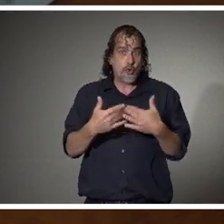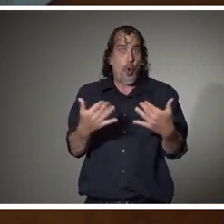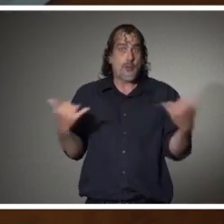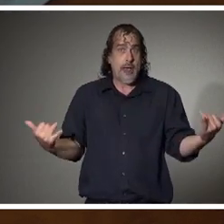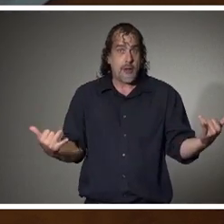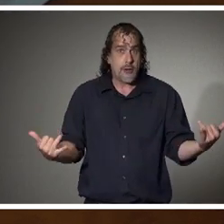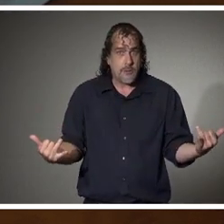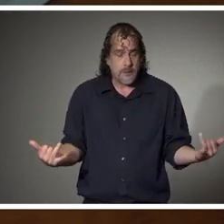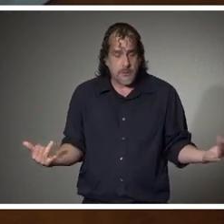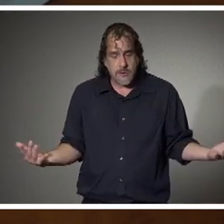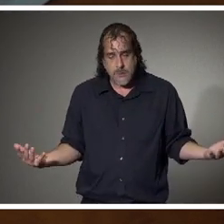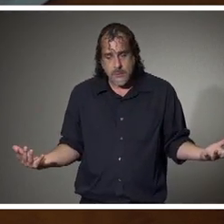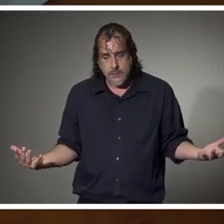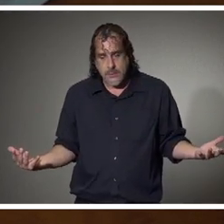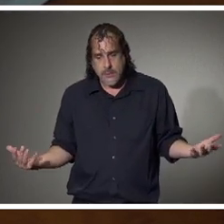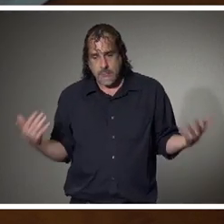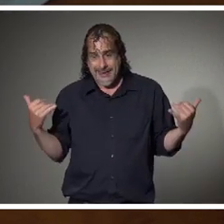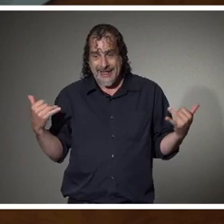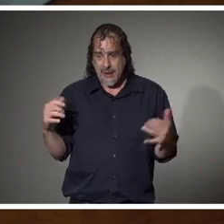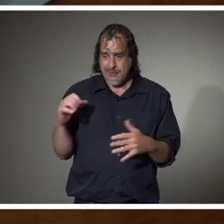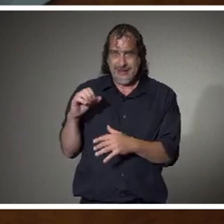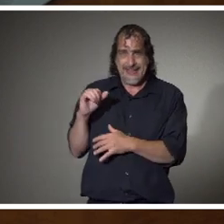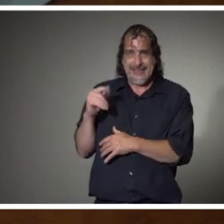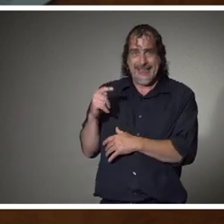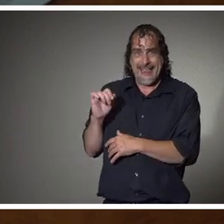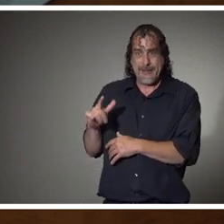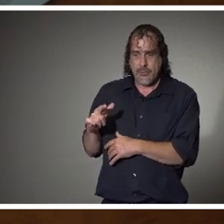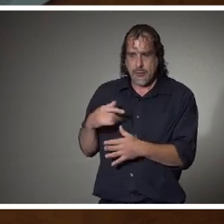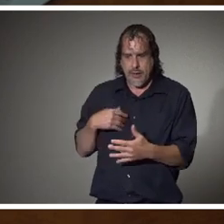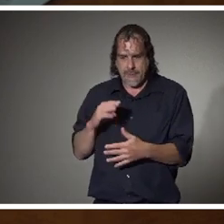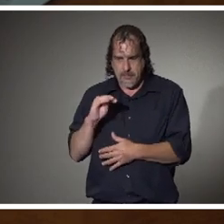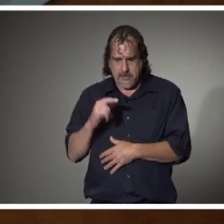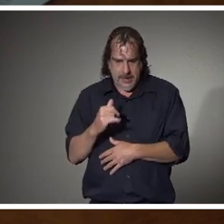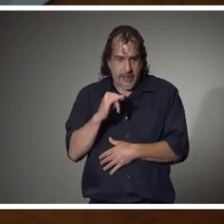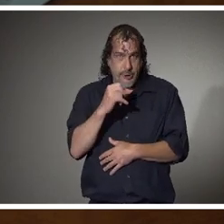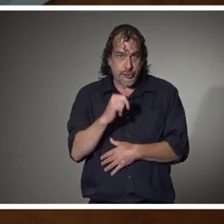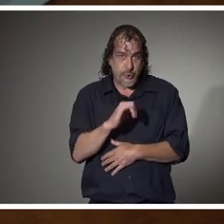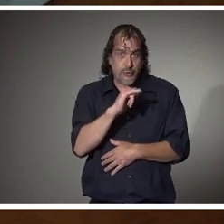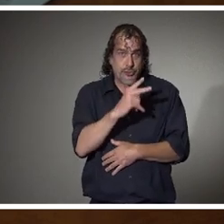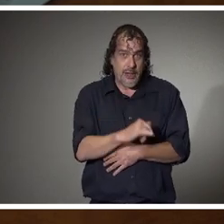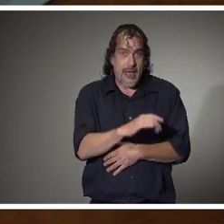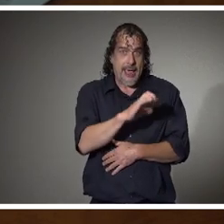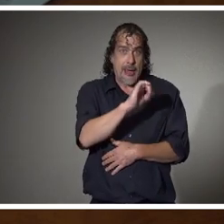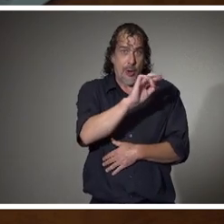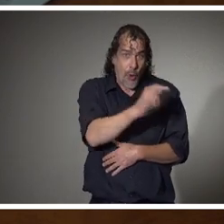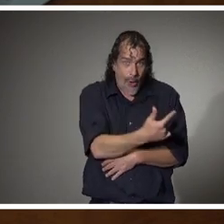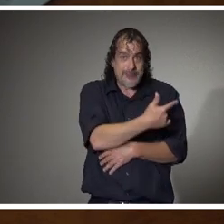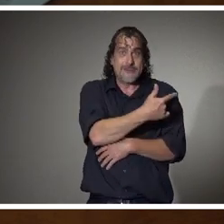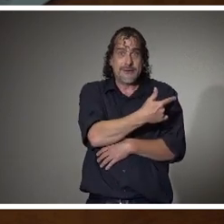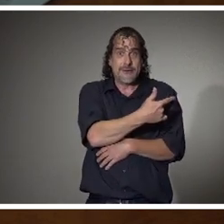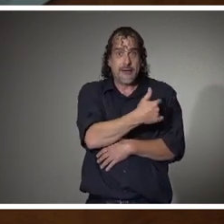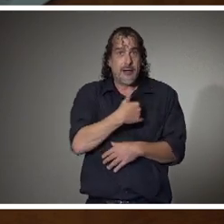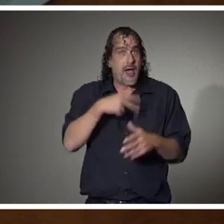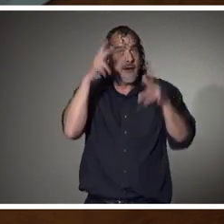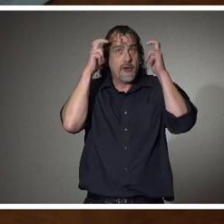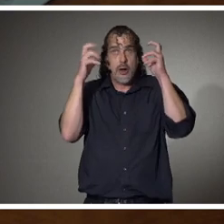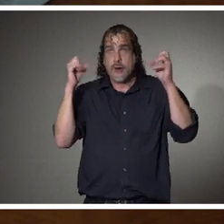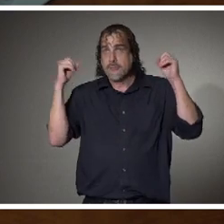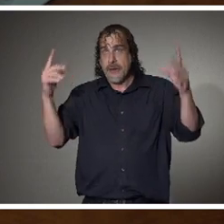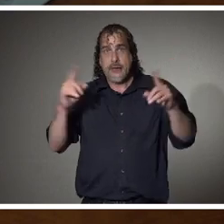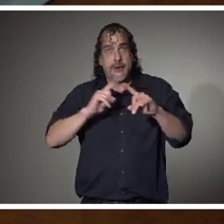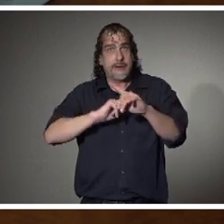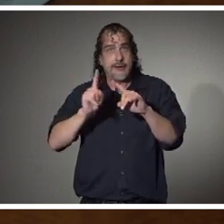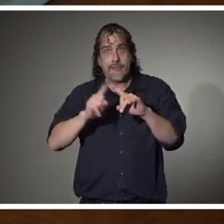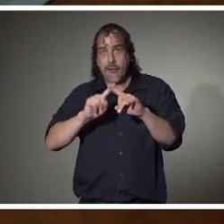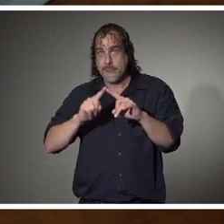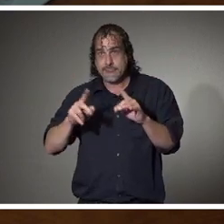We are in late April. We've got May, June, July, and then ultimately August. I've heard a lot of different proposals out there. I've